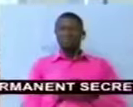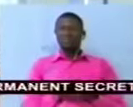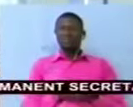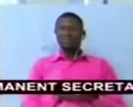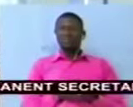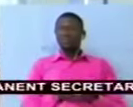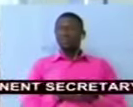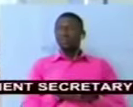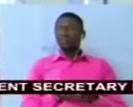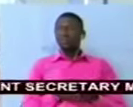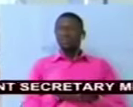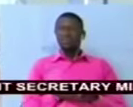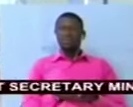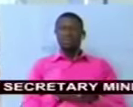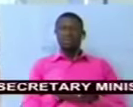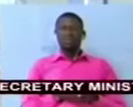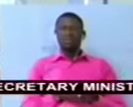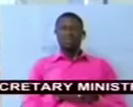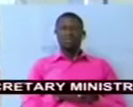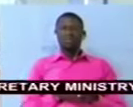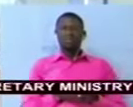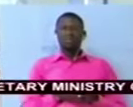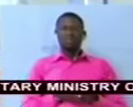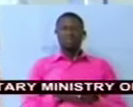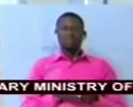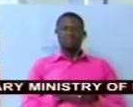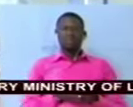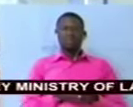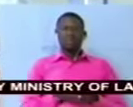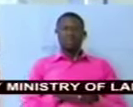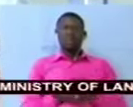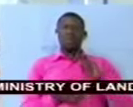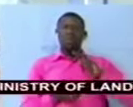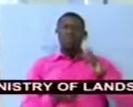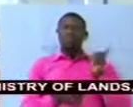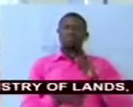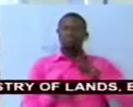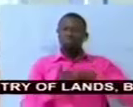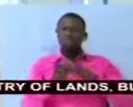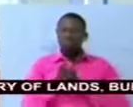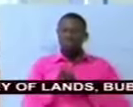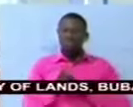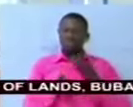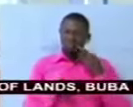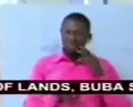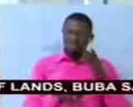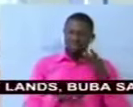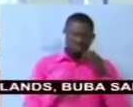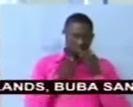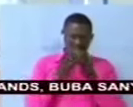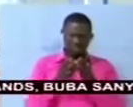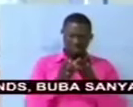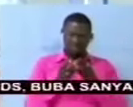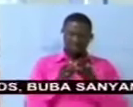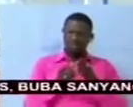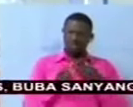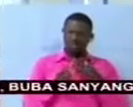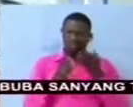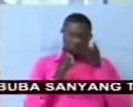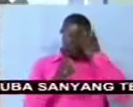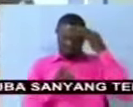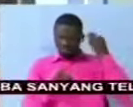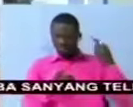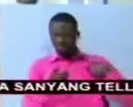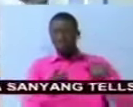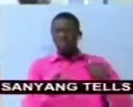by what you just said? Ñu nekk ci koku di ko topato be faté ma. What kind of topato are we talking about here? What